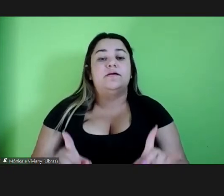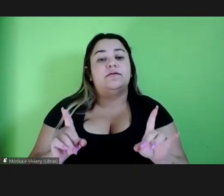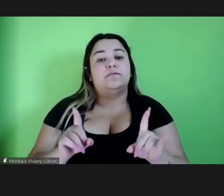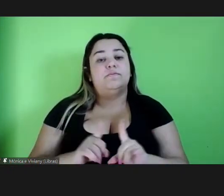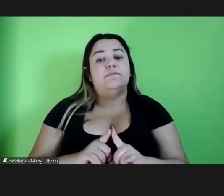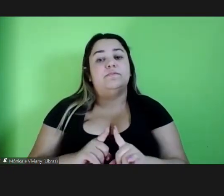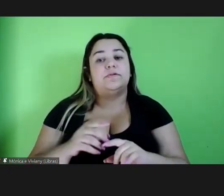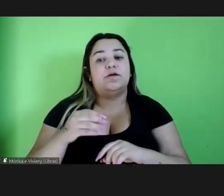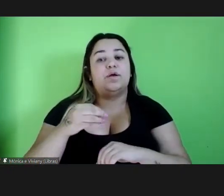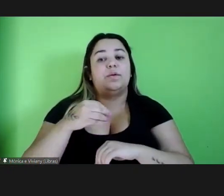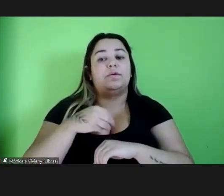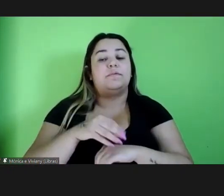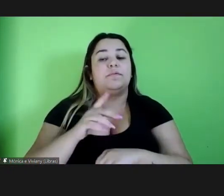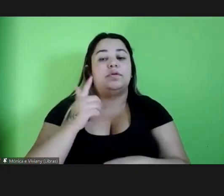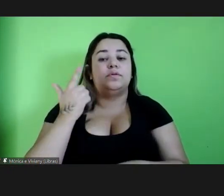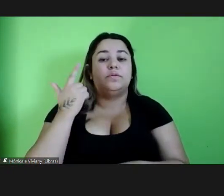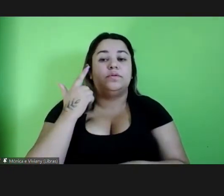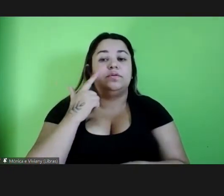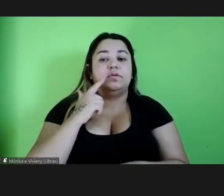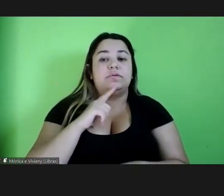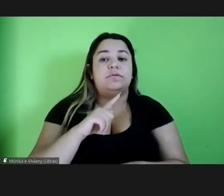again. Bear with me.